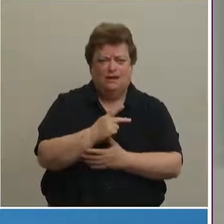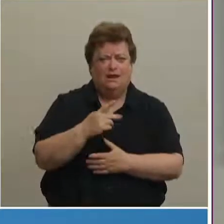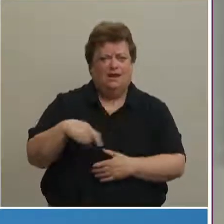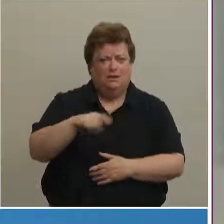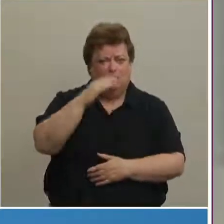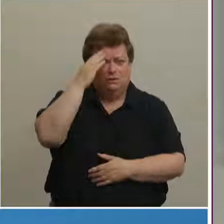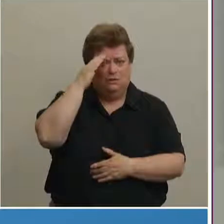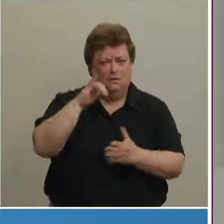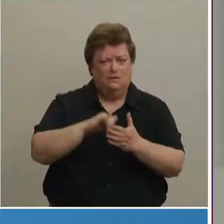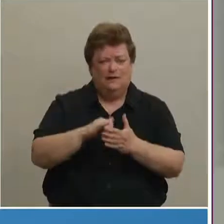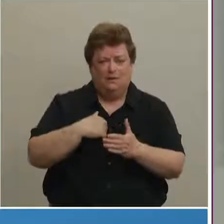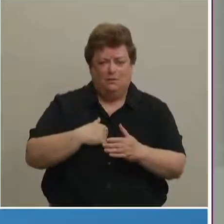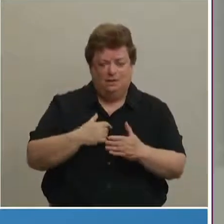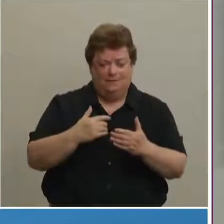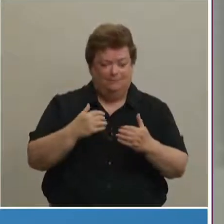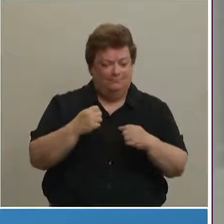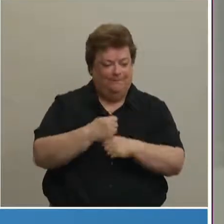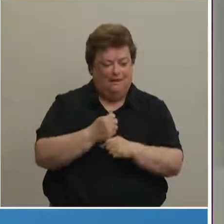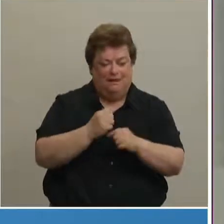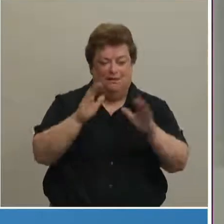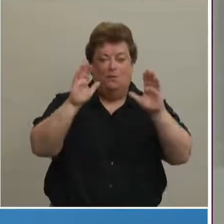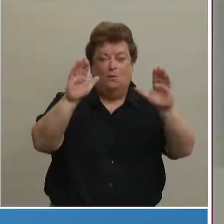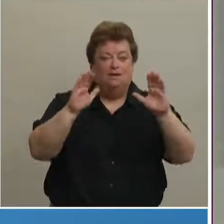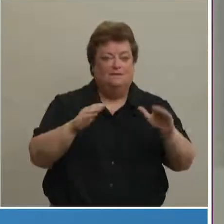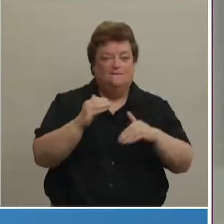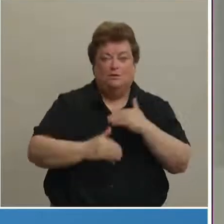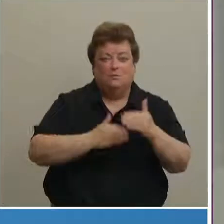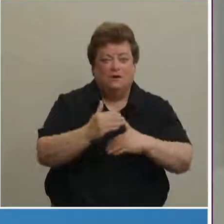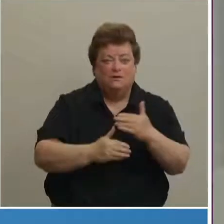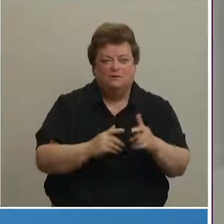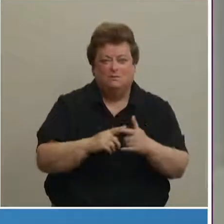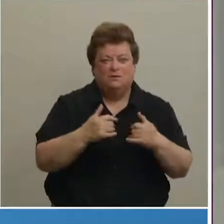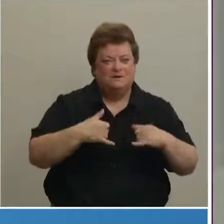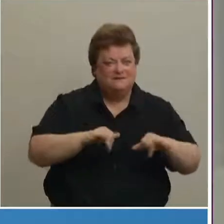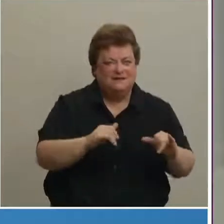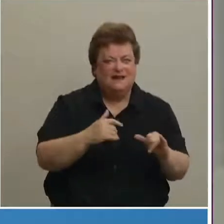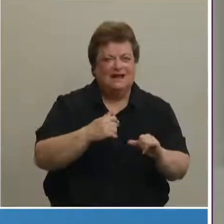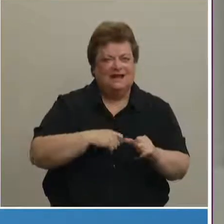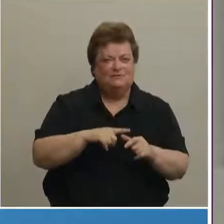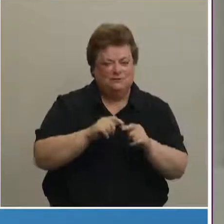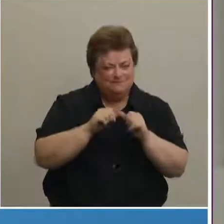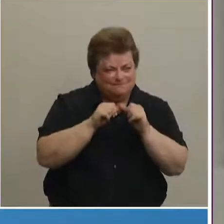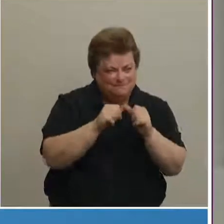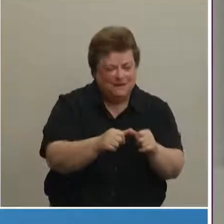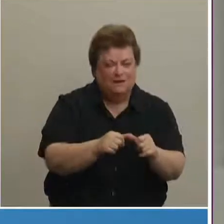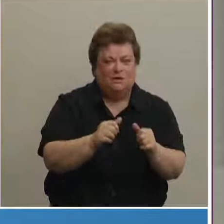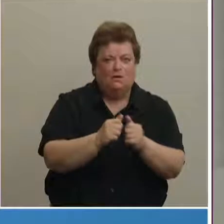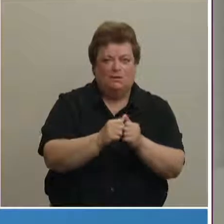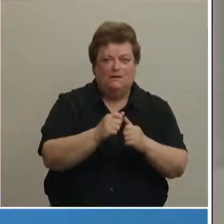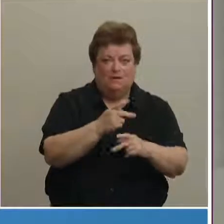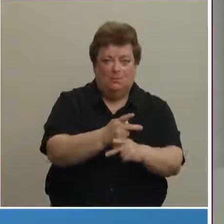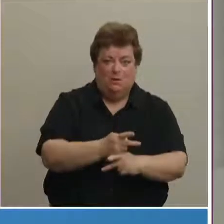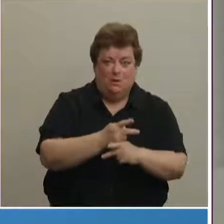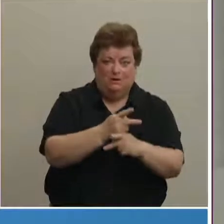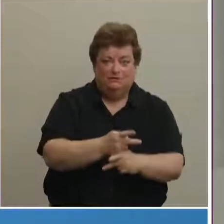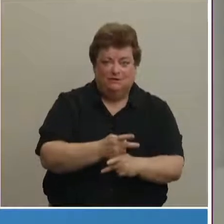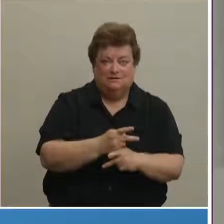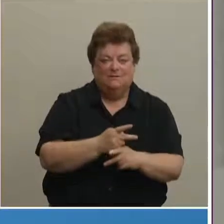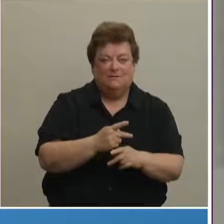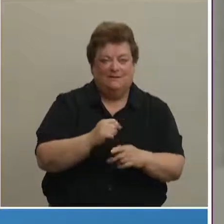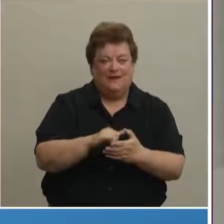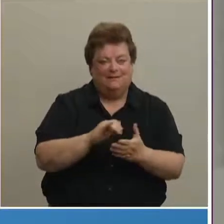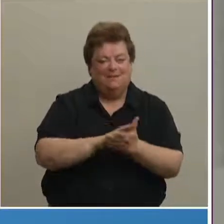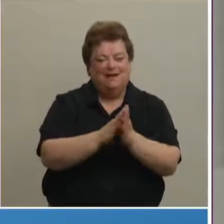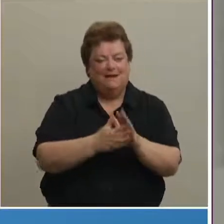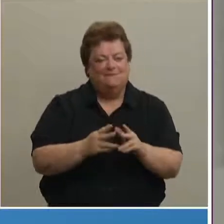of the incredible progress we are making together, there remains a need to stay faithful to the precautions that have become so familiar to us in this